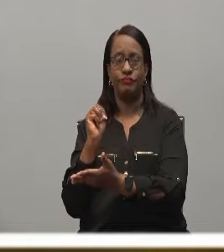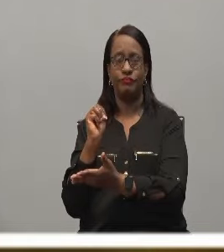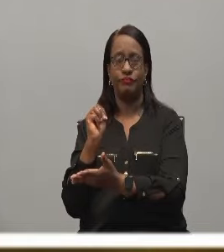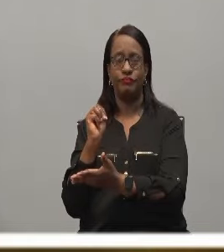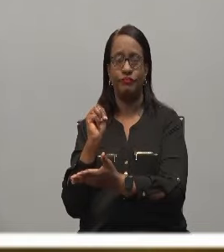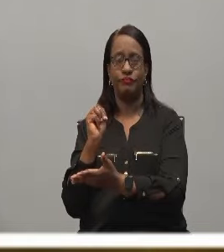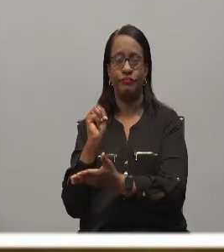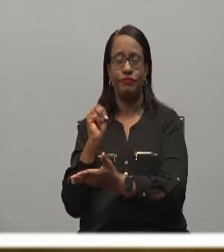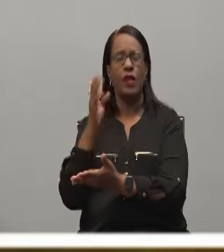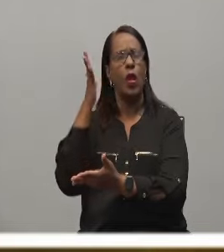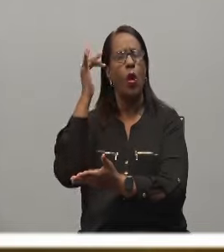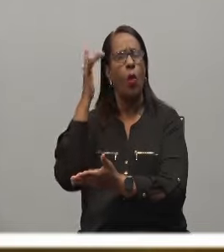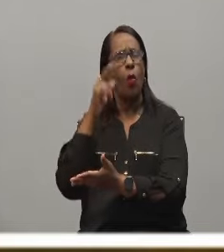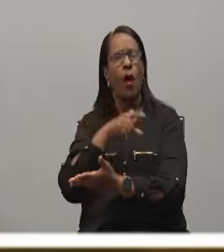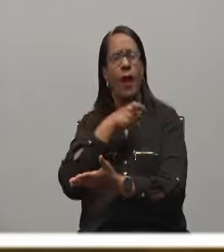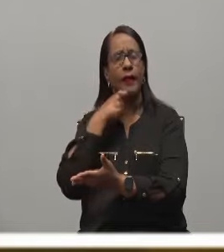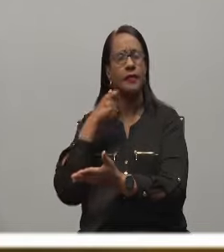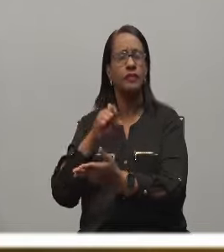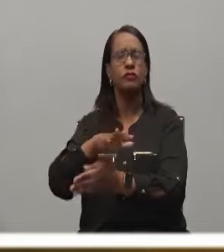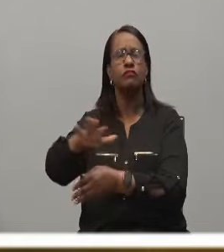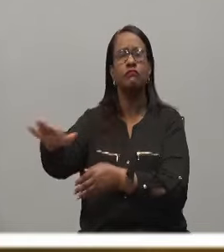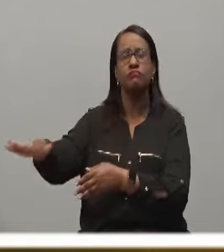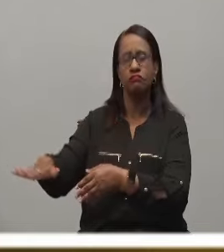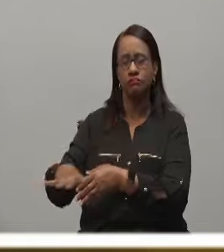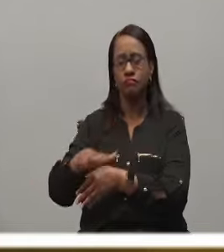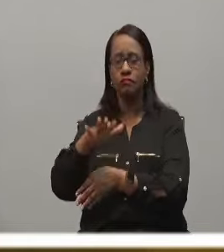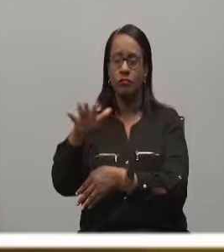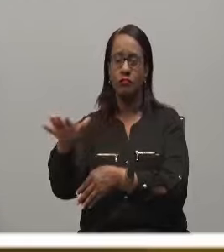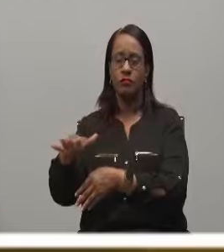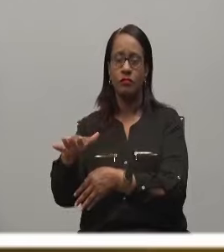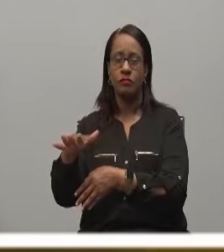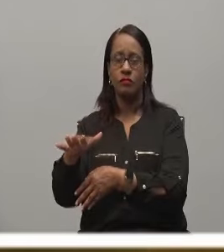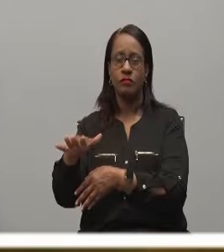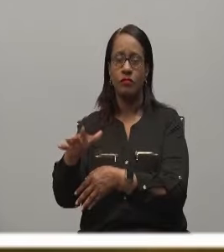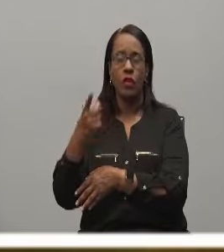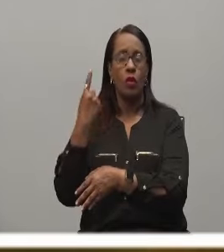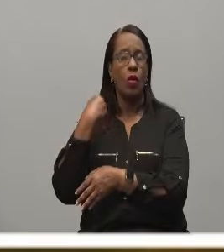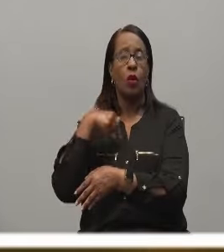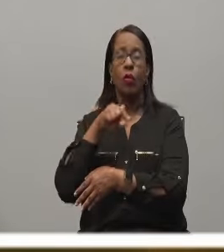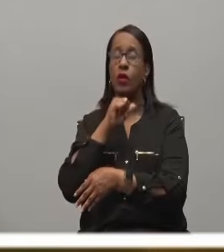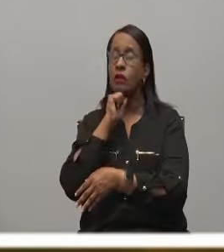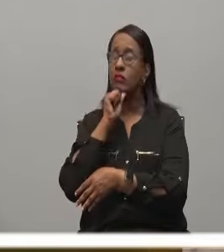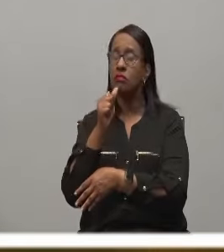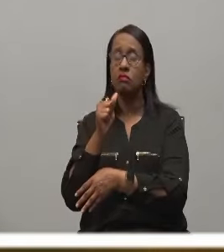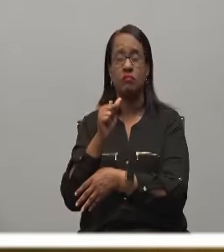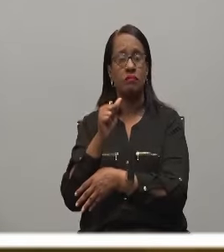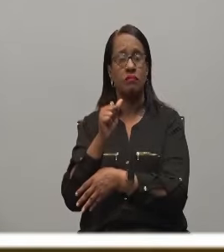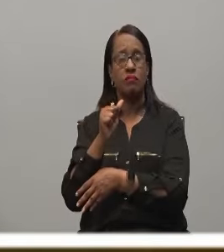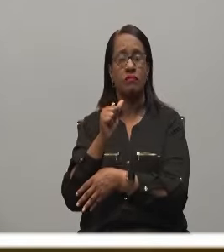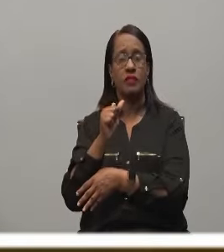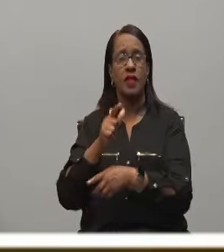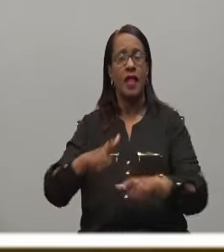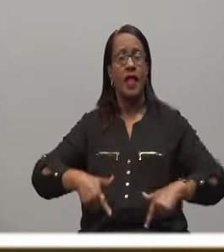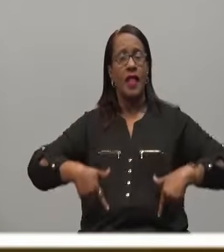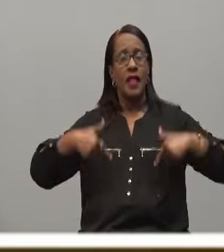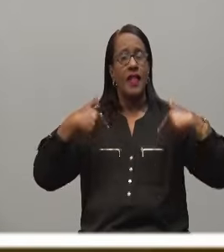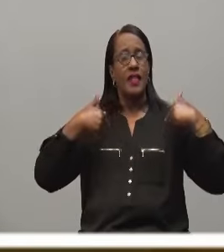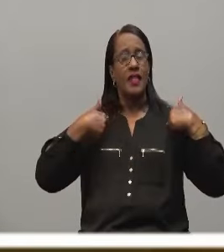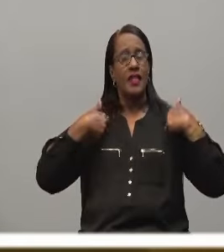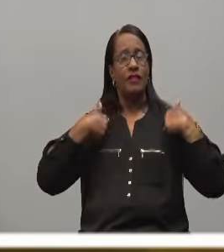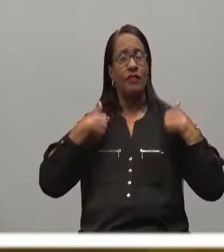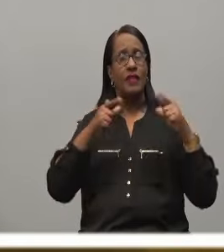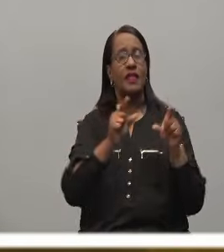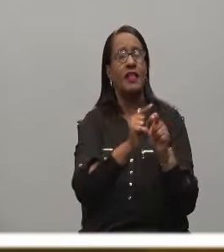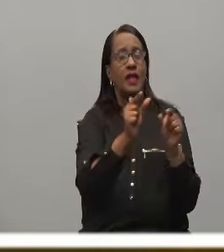fertile state of the Garden of Eden where we could walk in the cool of the evening before God anymore. Because Adam ended